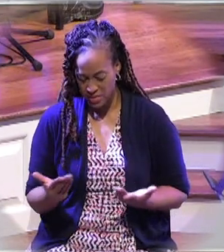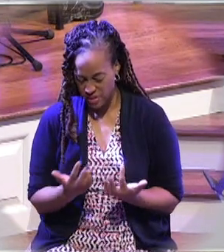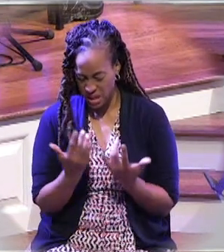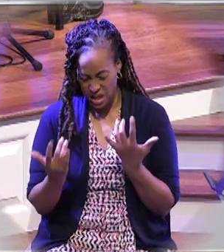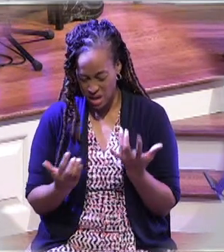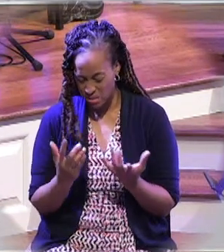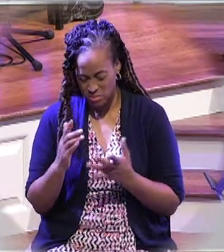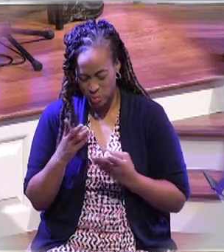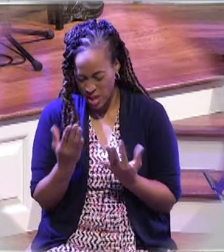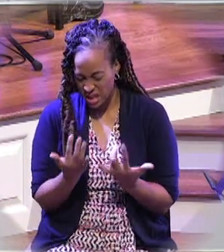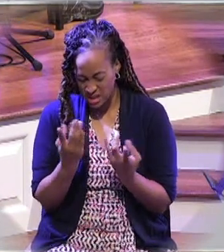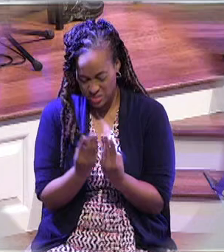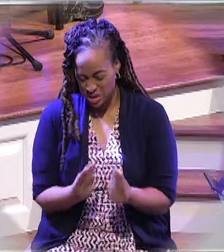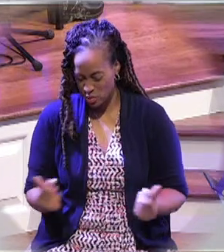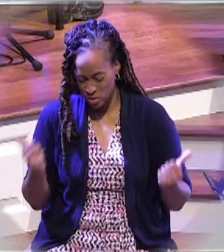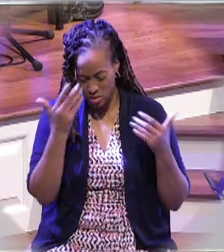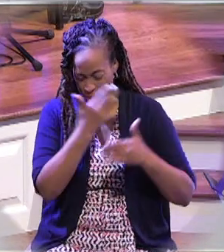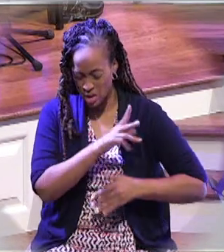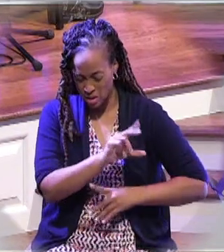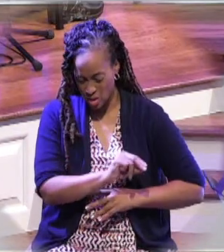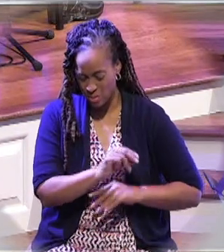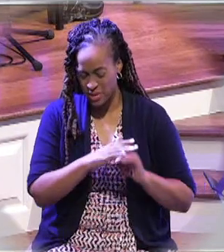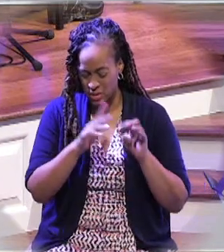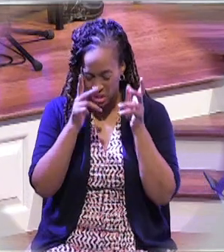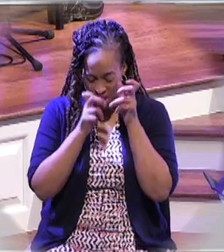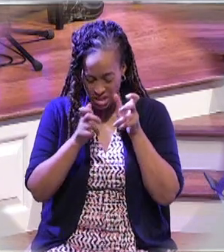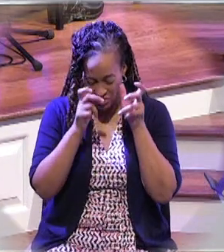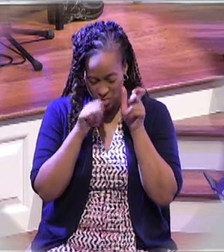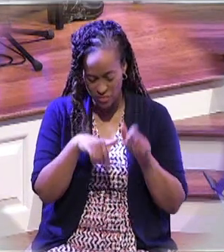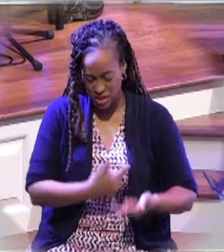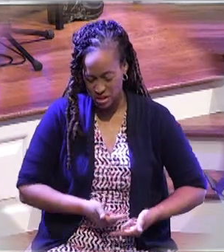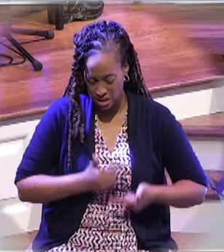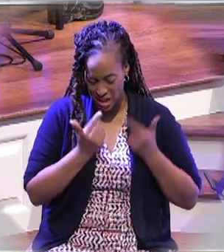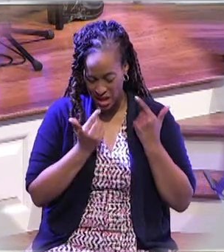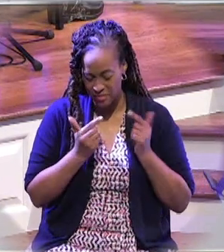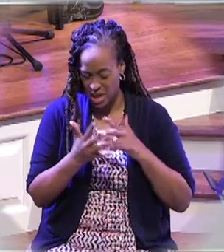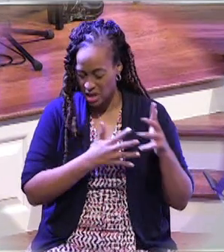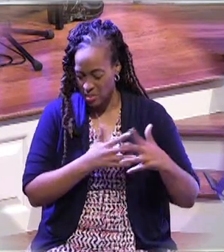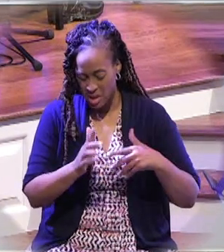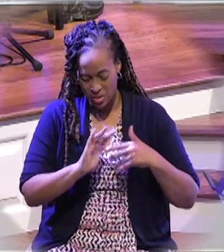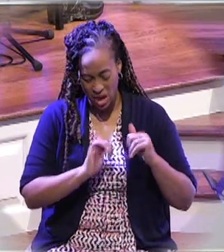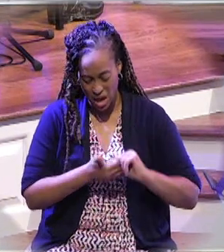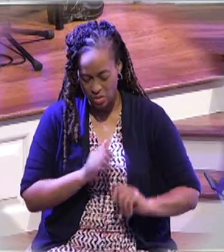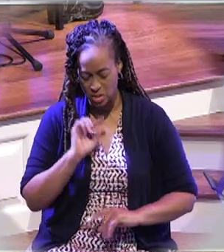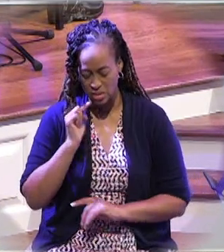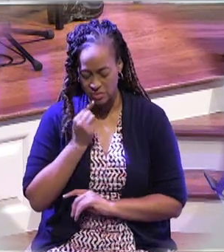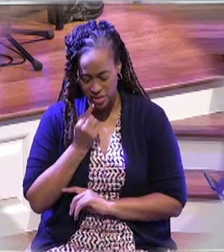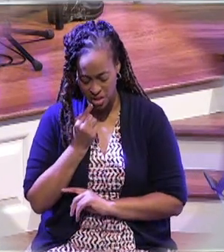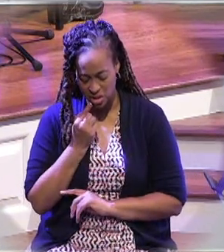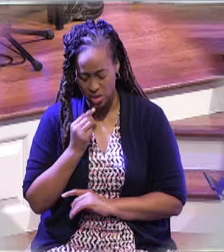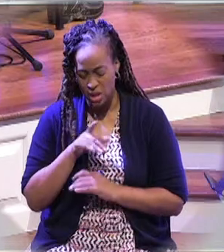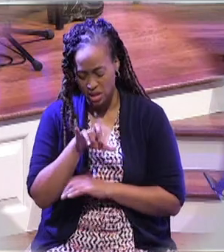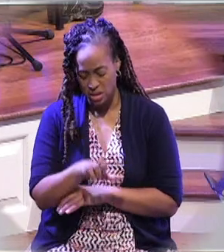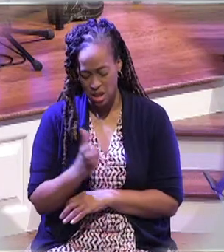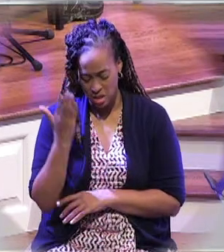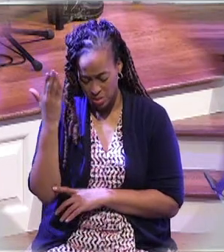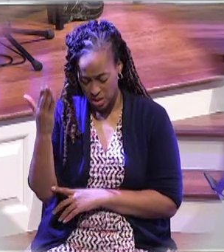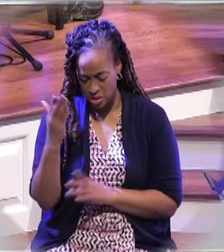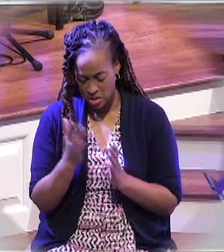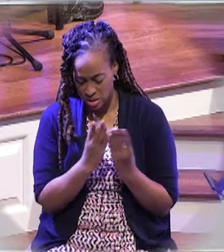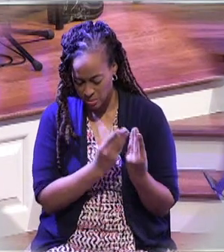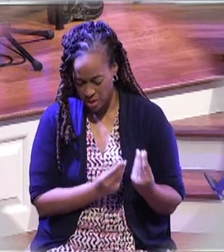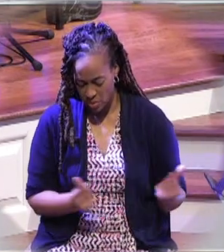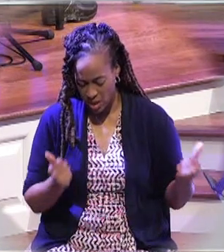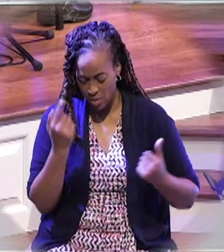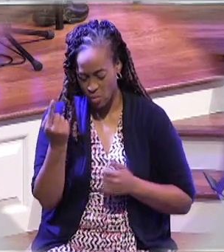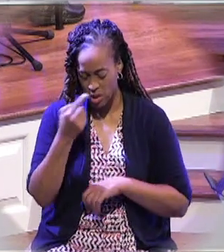an everlasting darkness, but rather the evil of this life, no matter how severe, is that which is slipping away